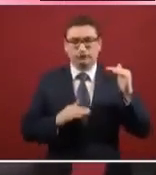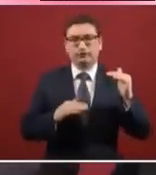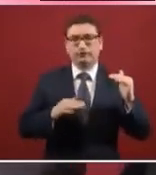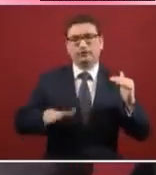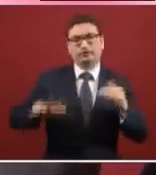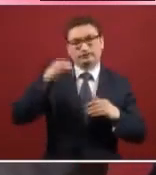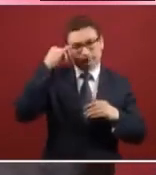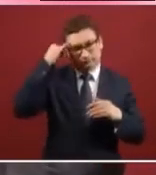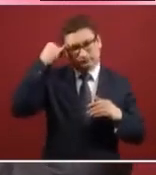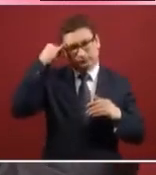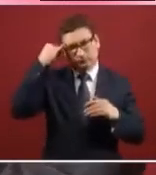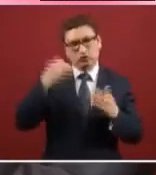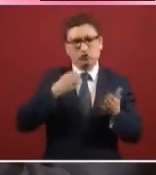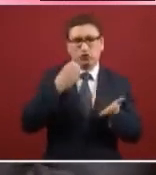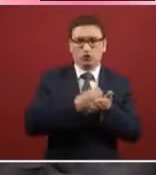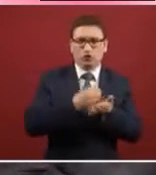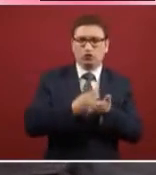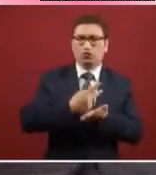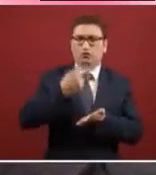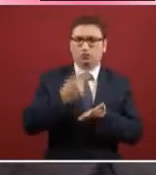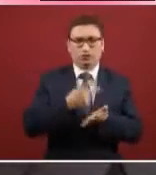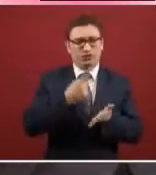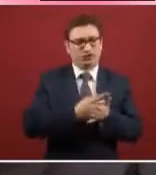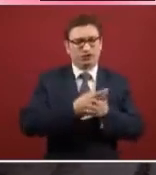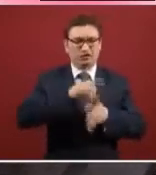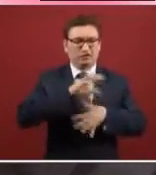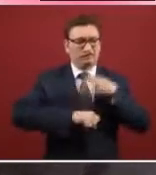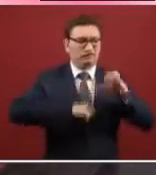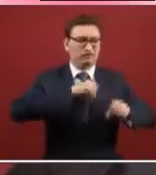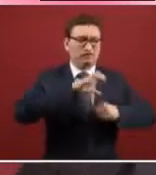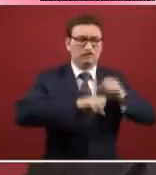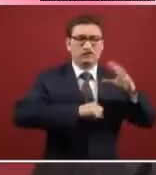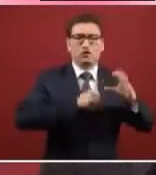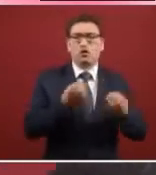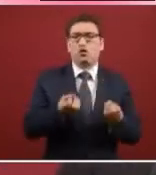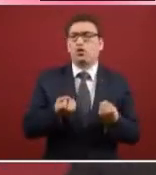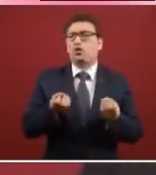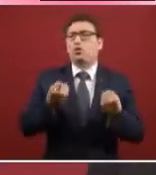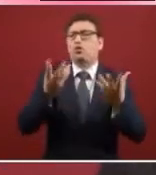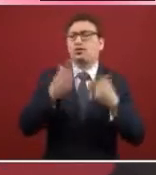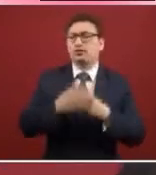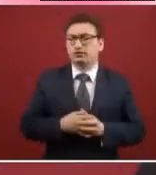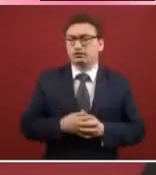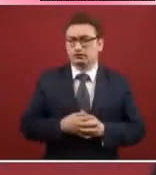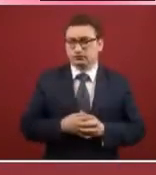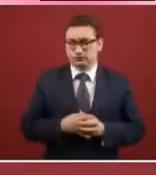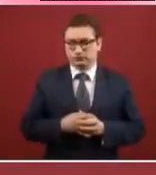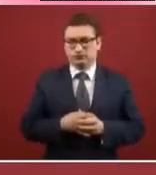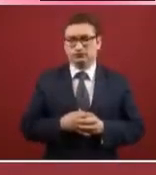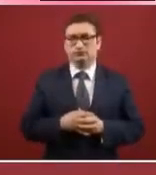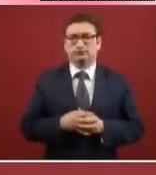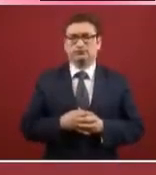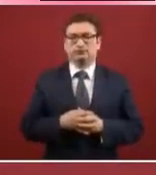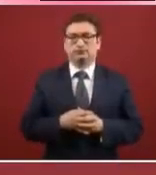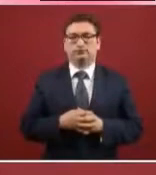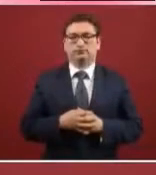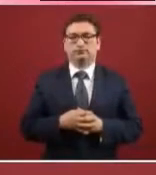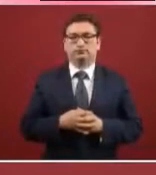of gold and silver to Spain, how much did they take? How much did they extract at that